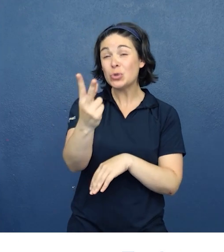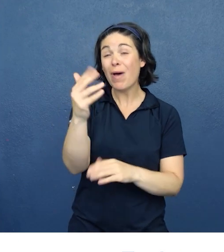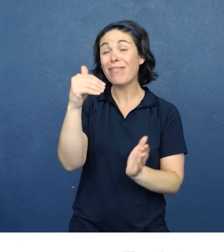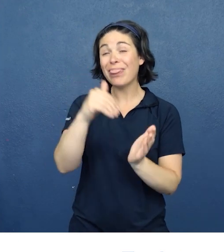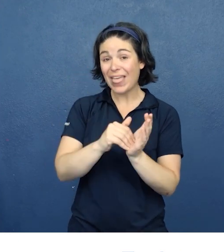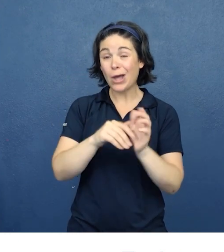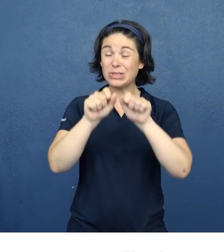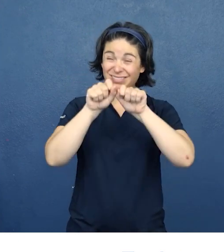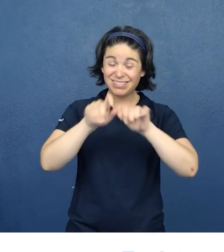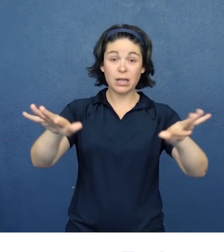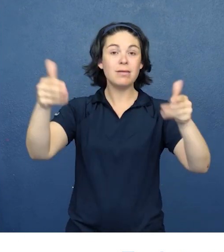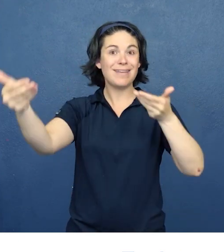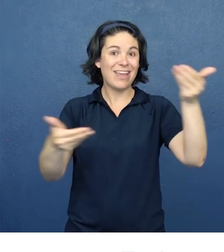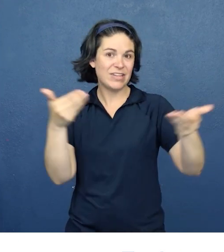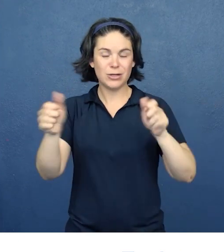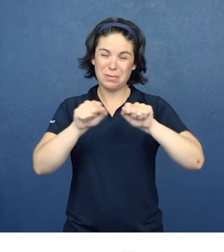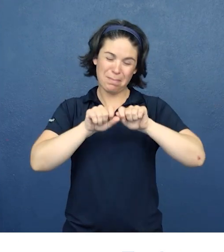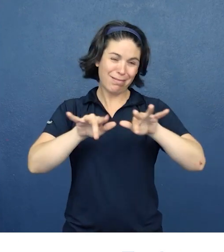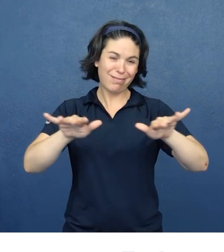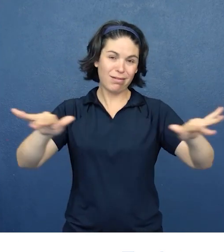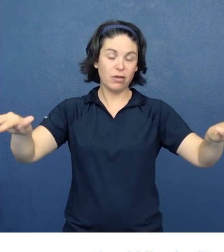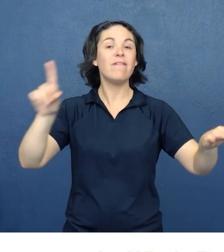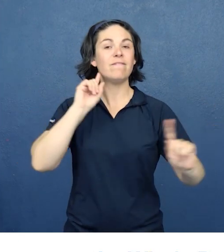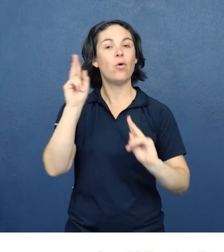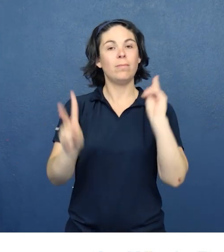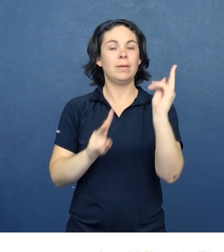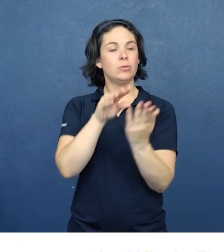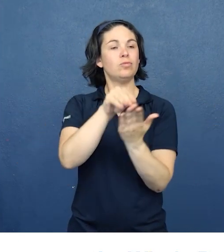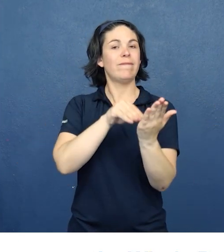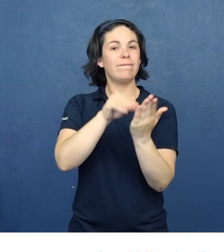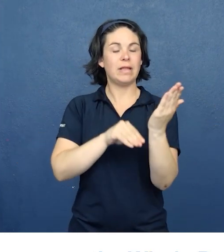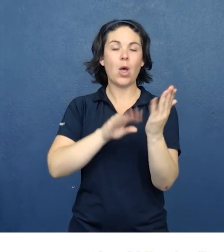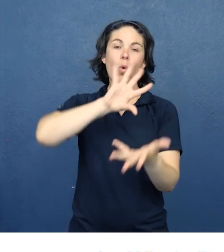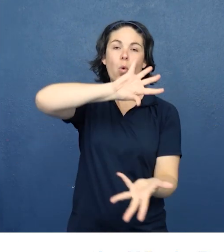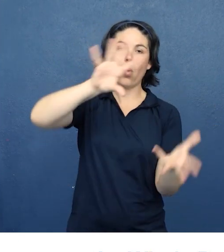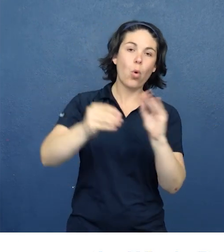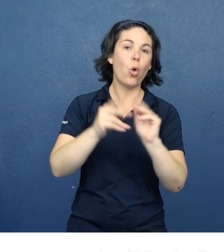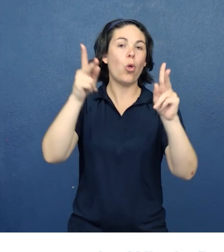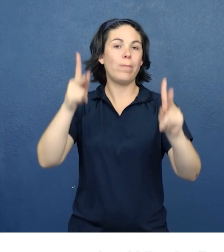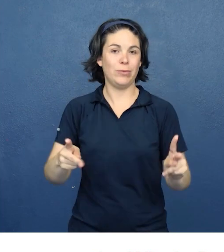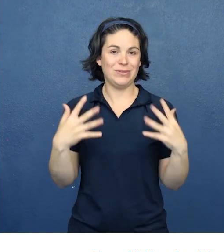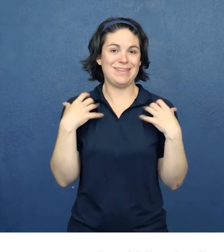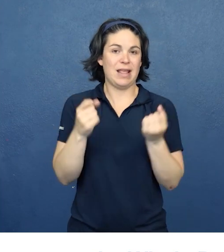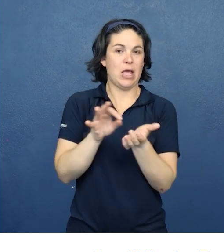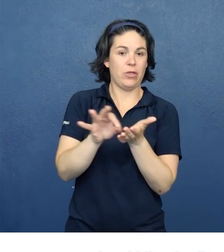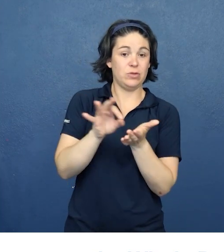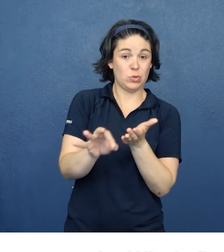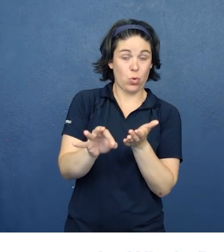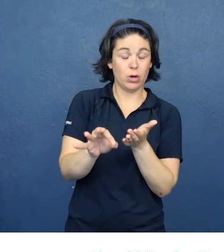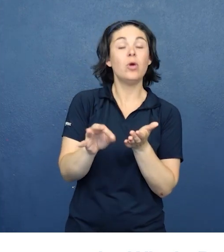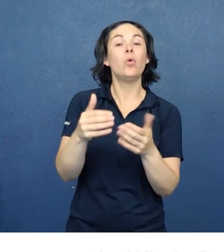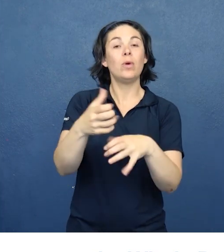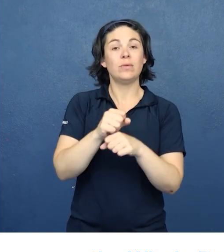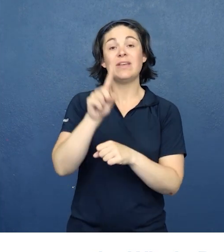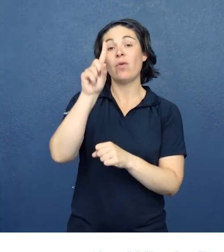12,000 invites have been sent via email to complete the Whole Person Health Score, and from those invites,